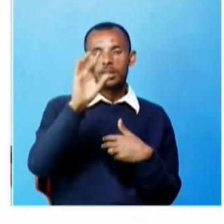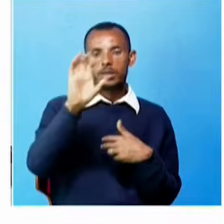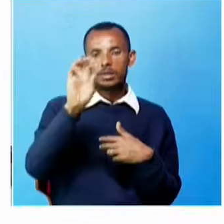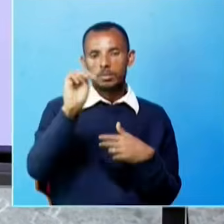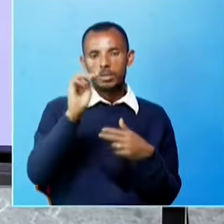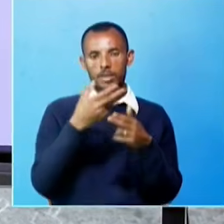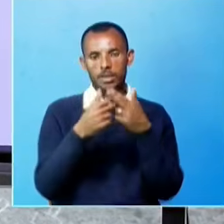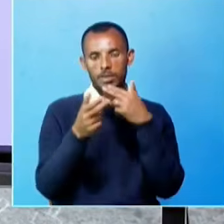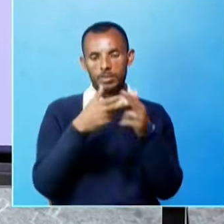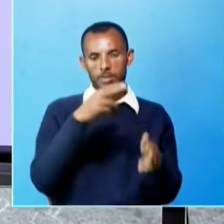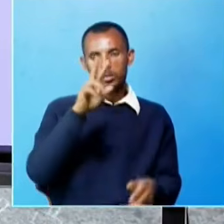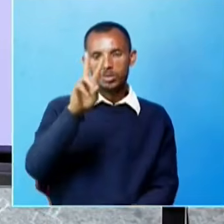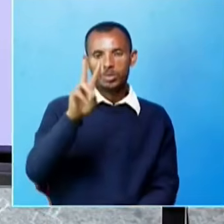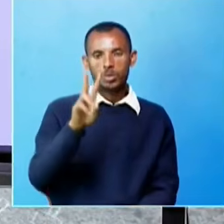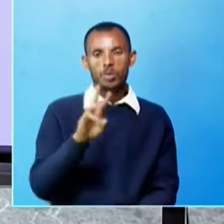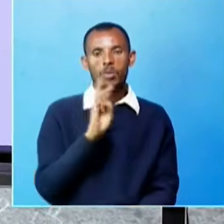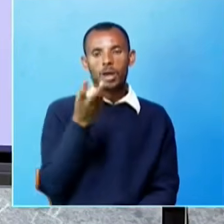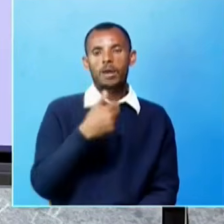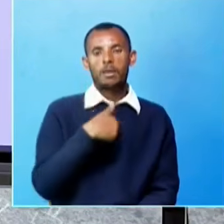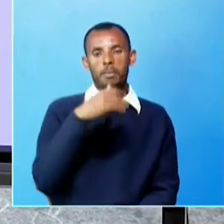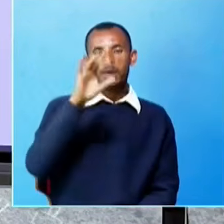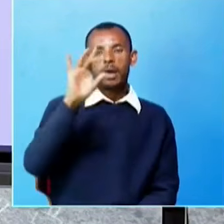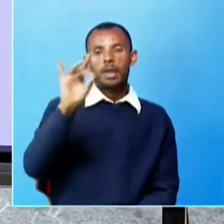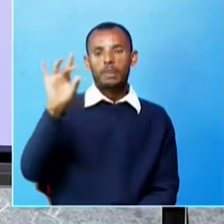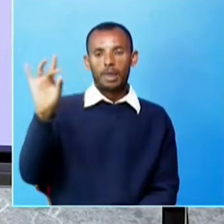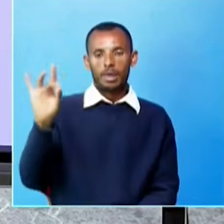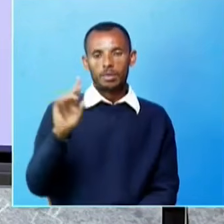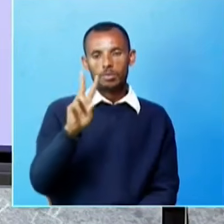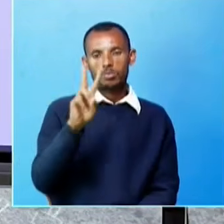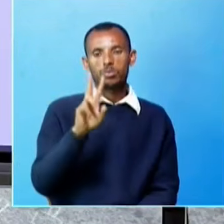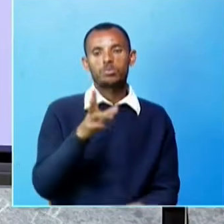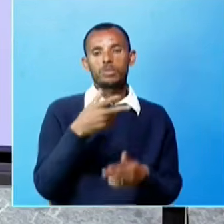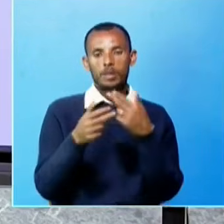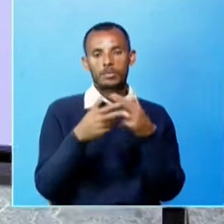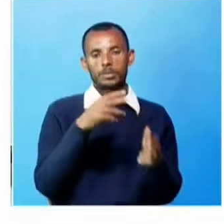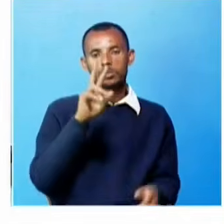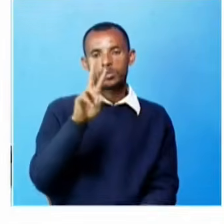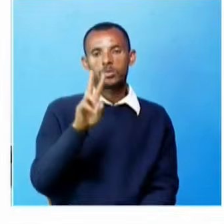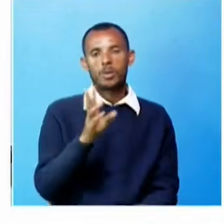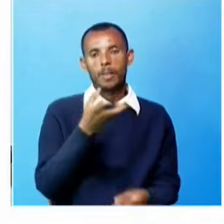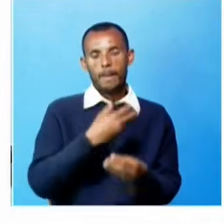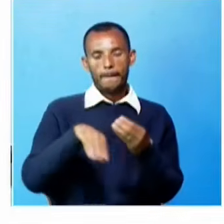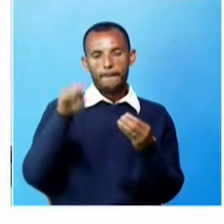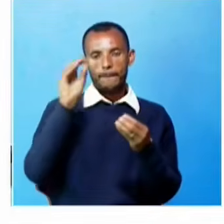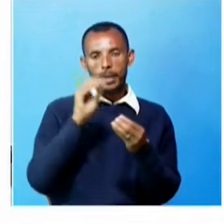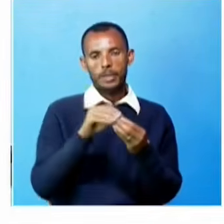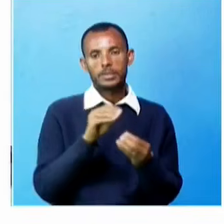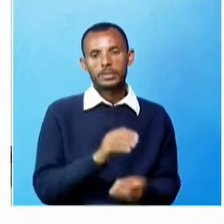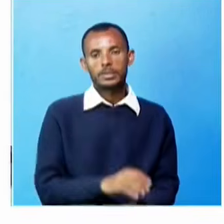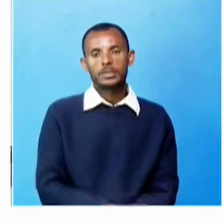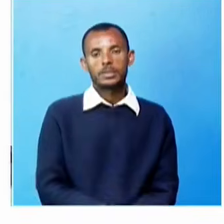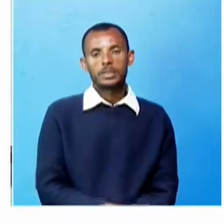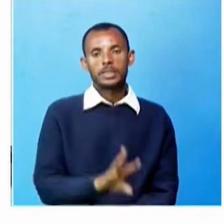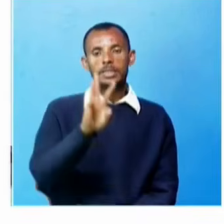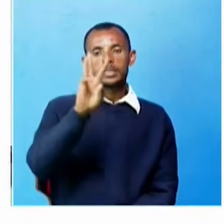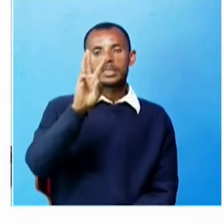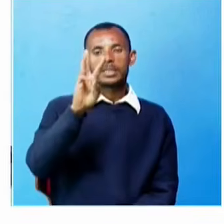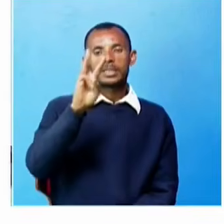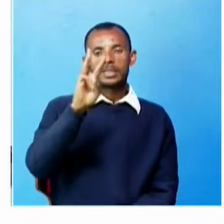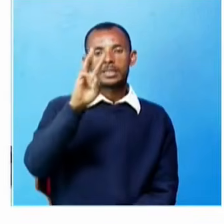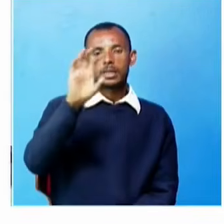by 2, because we have 8, so you can multiply it by 2, plus